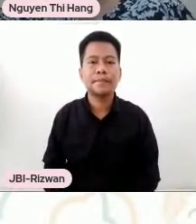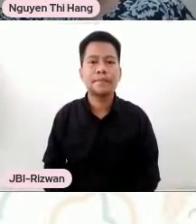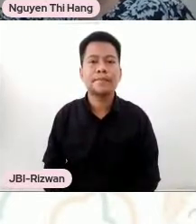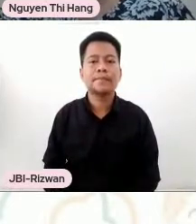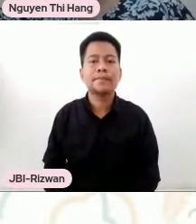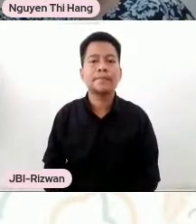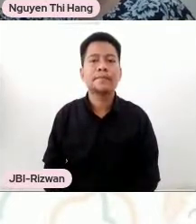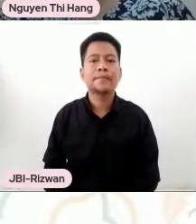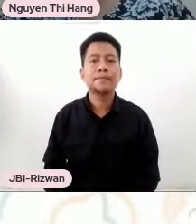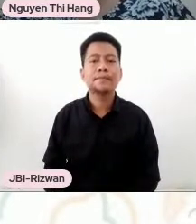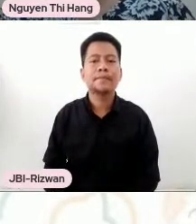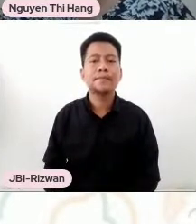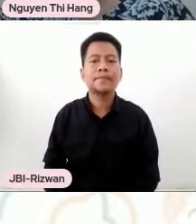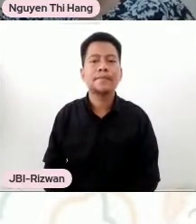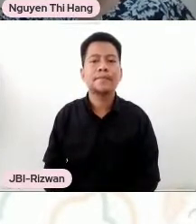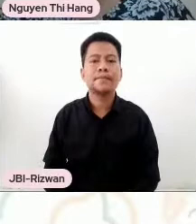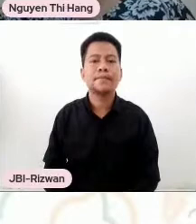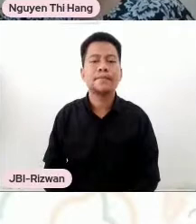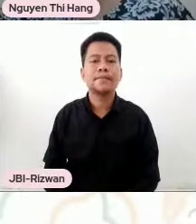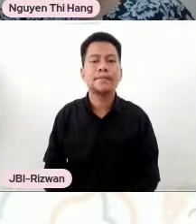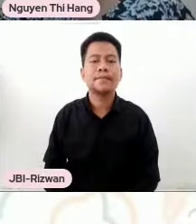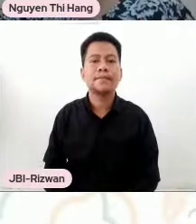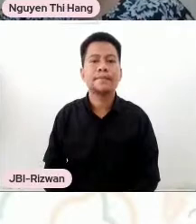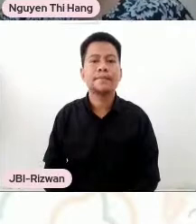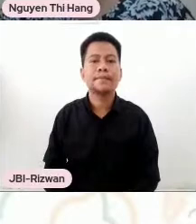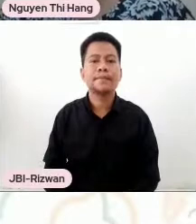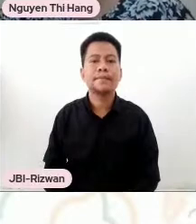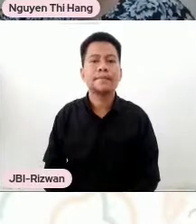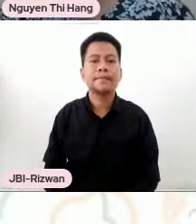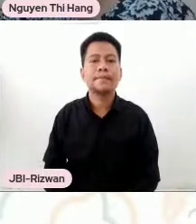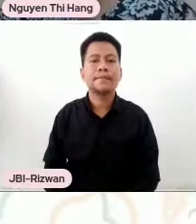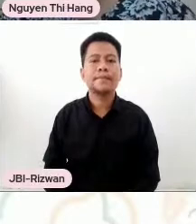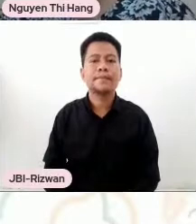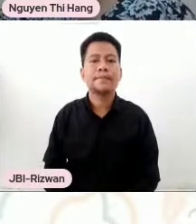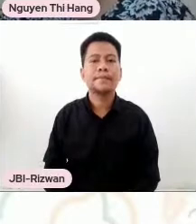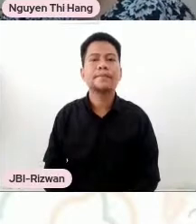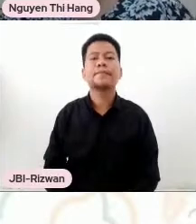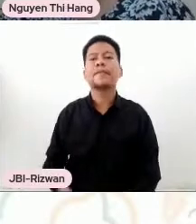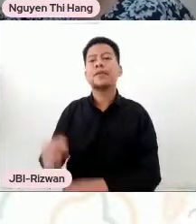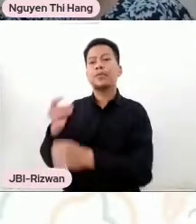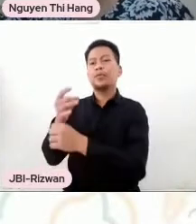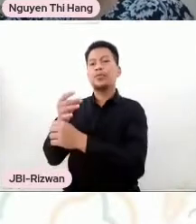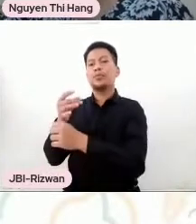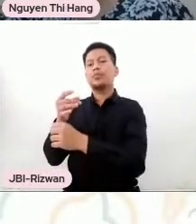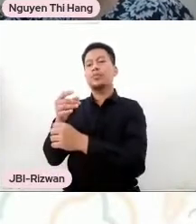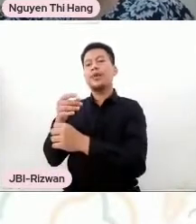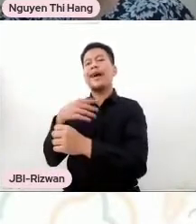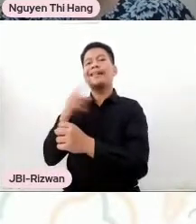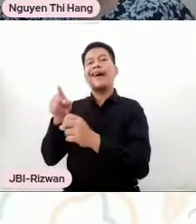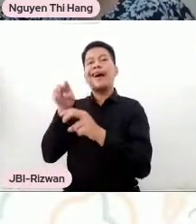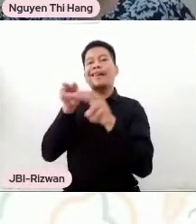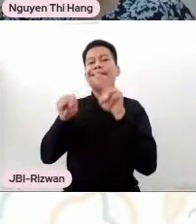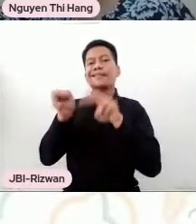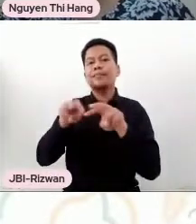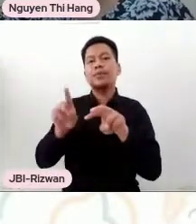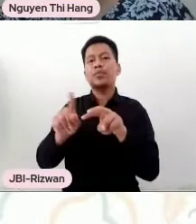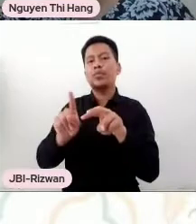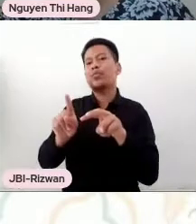some training for parents or for the teacher around country with a fee.